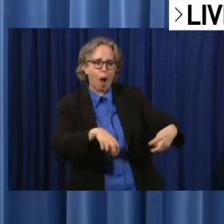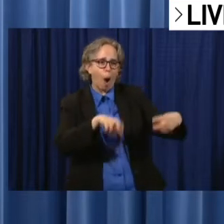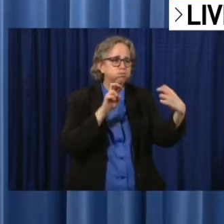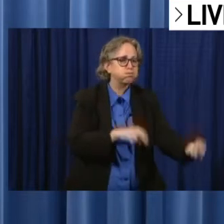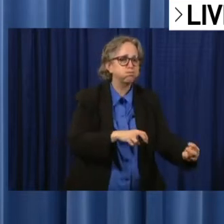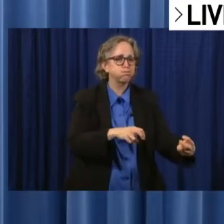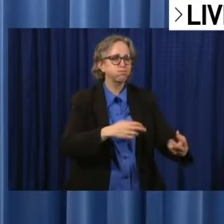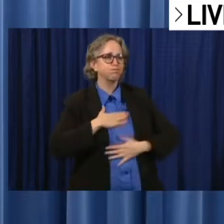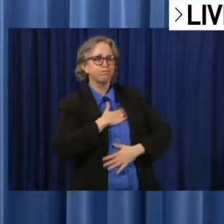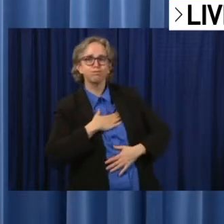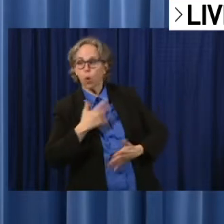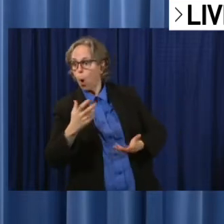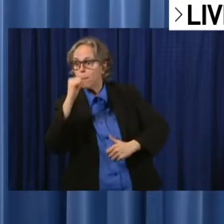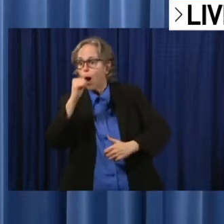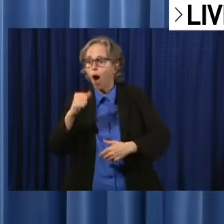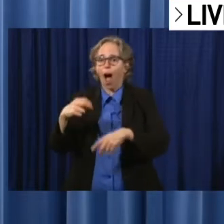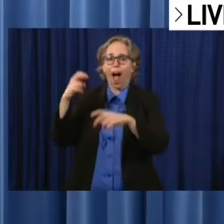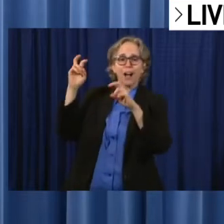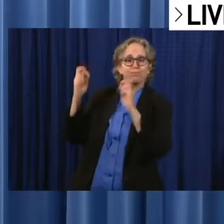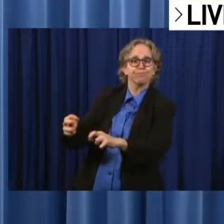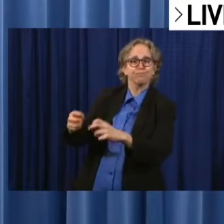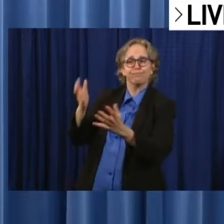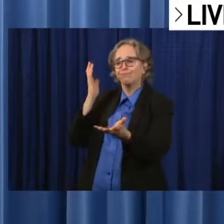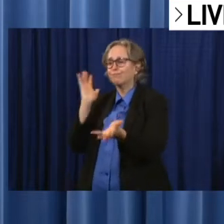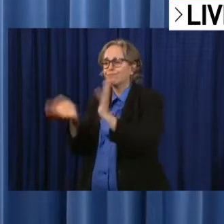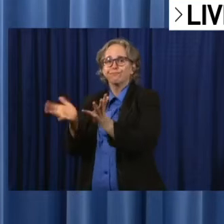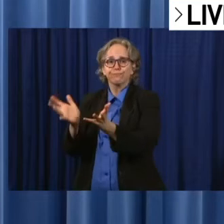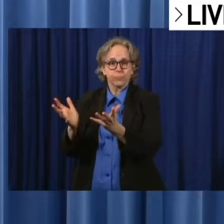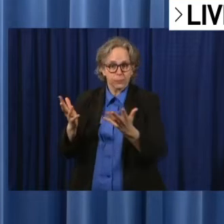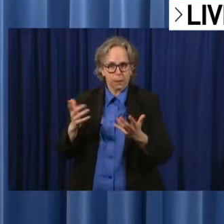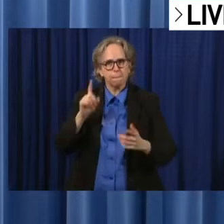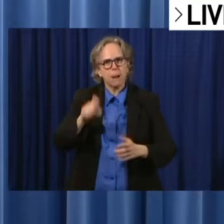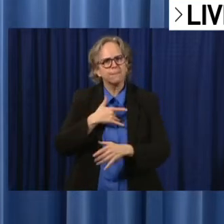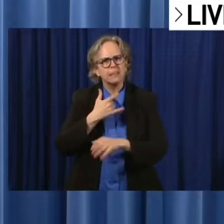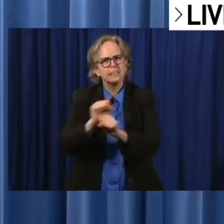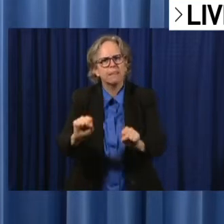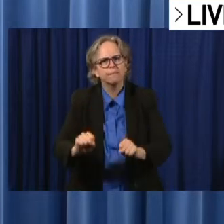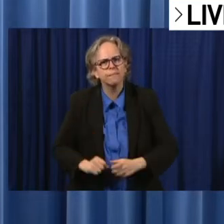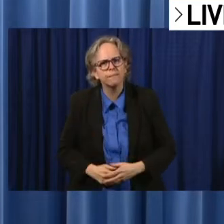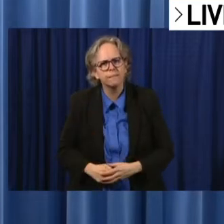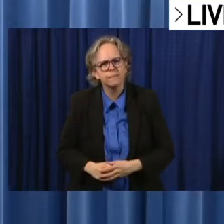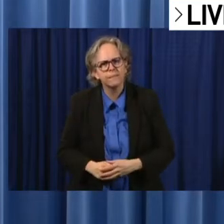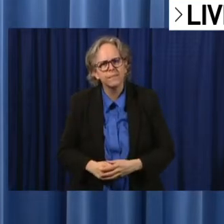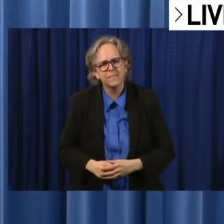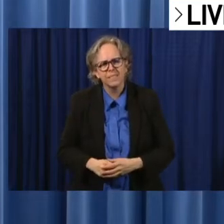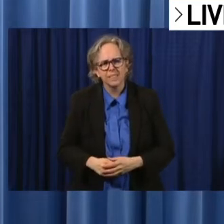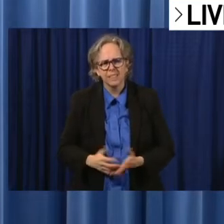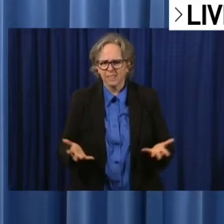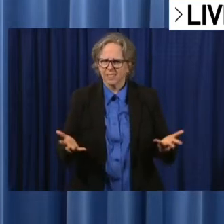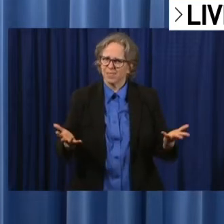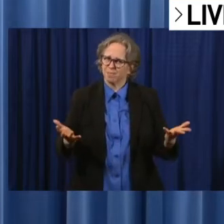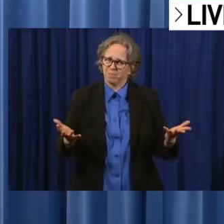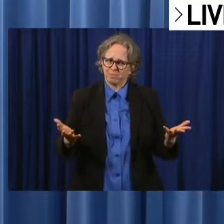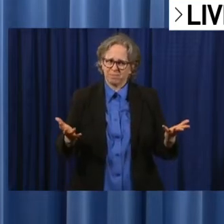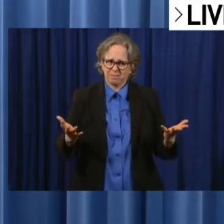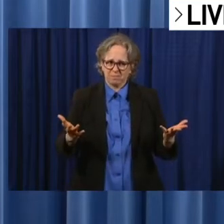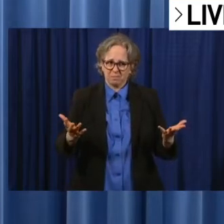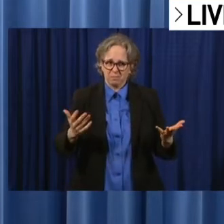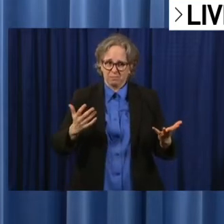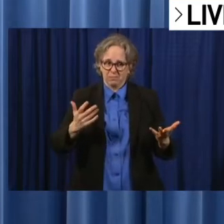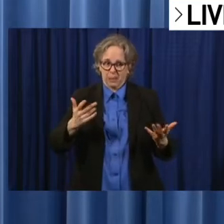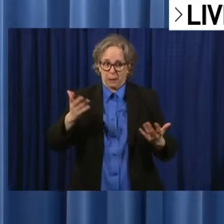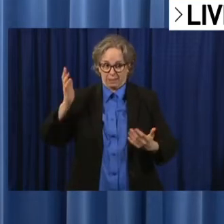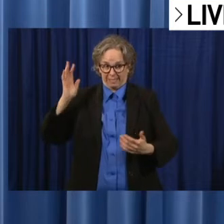So let me read from the order that Dr. Acton signed, and again, that